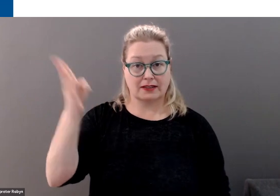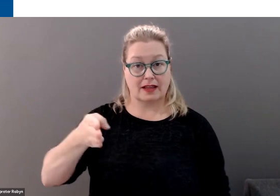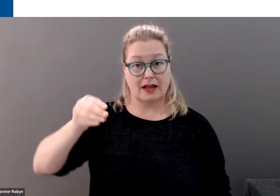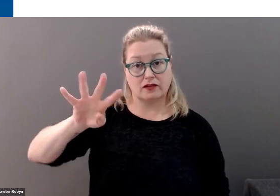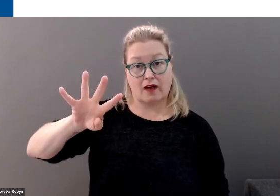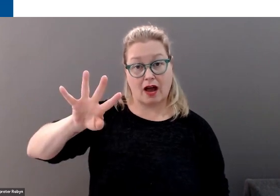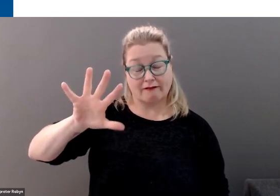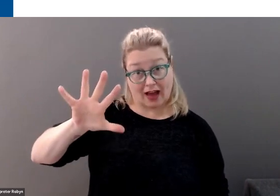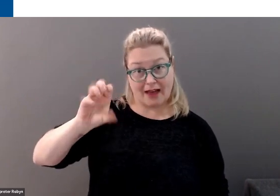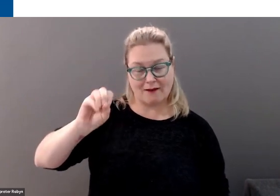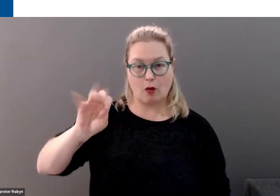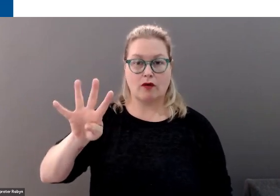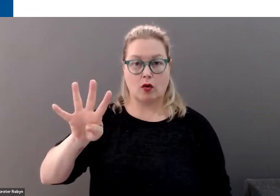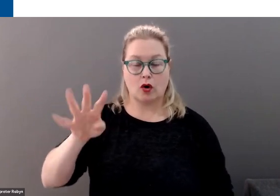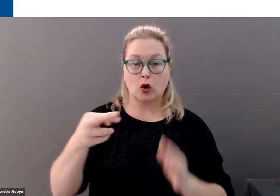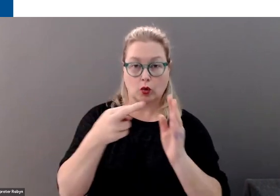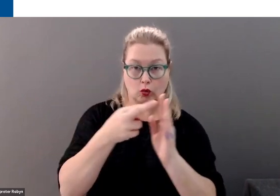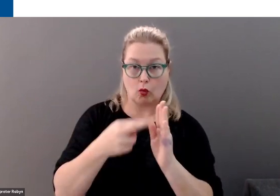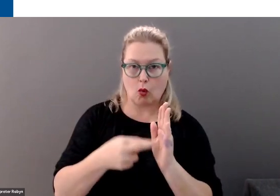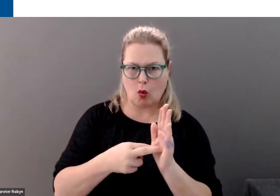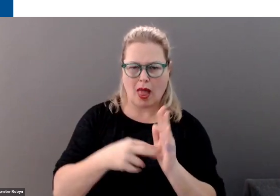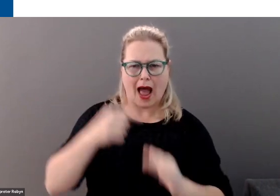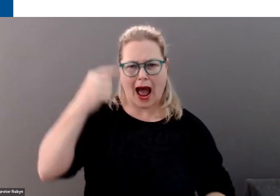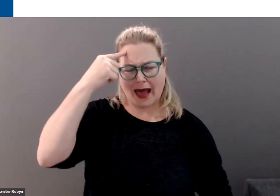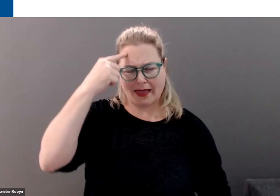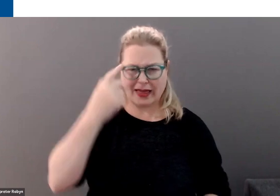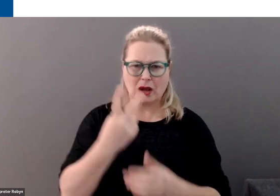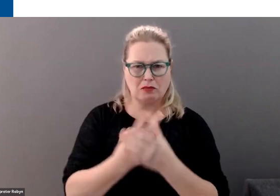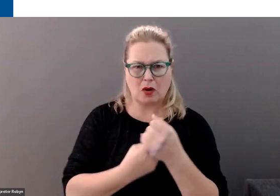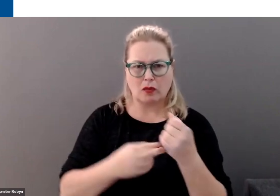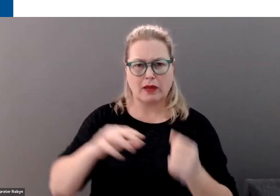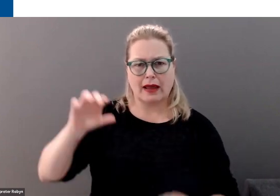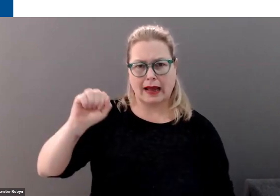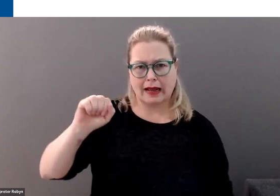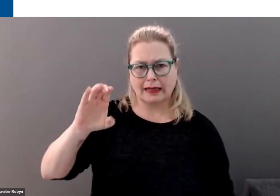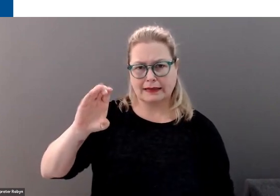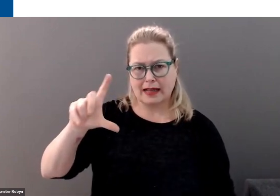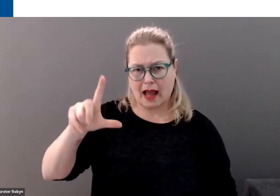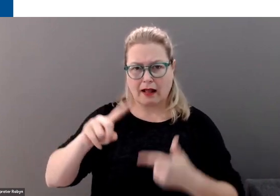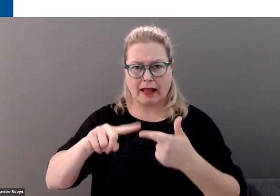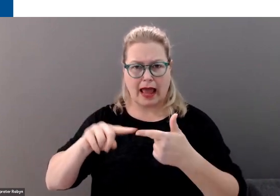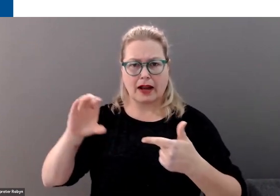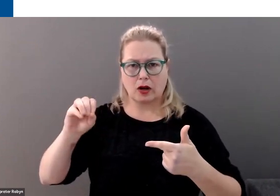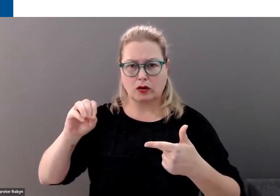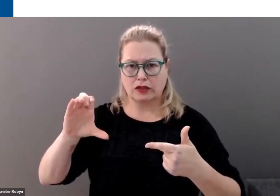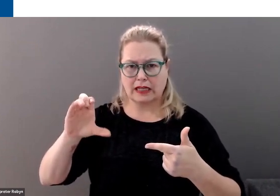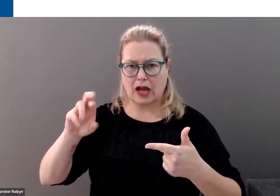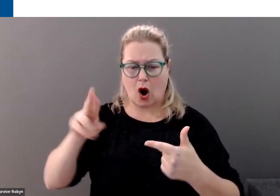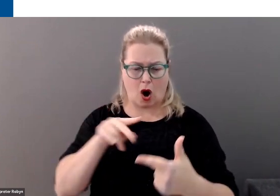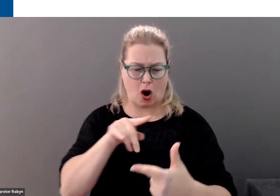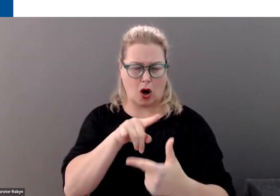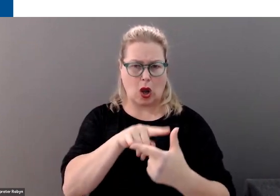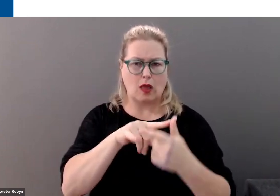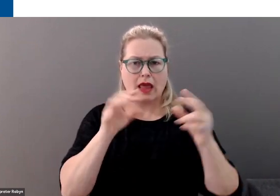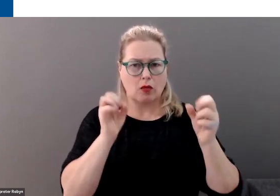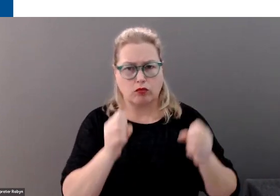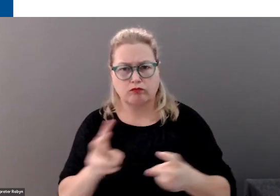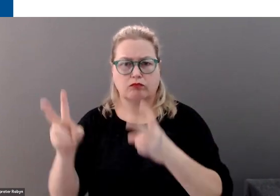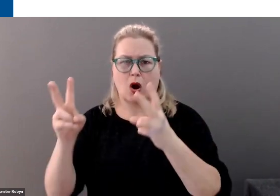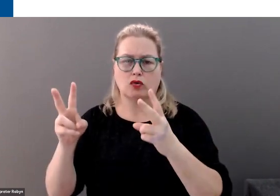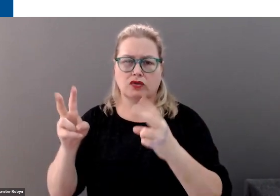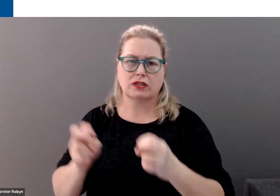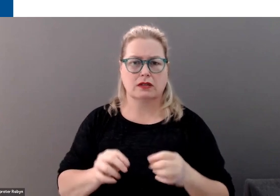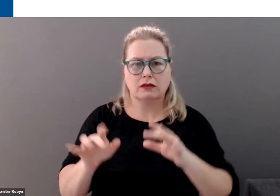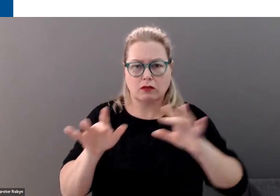acl.gov/504rule. And I think both ACL and OCR will be putting a recording up online so people